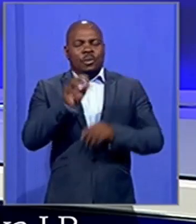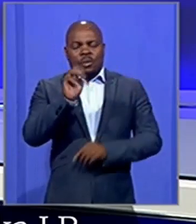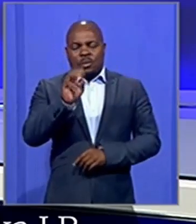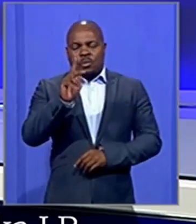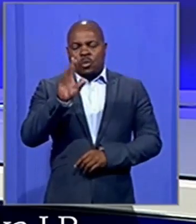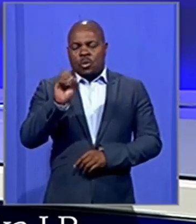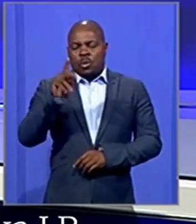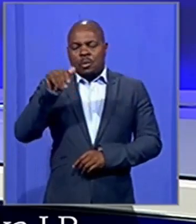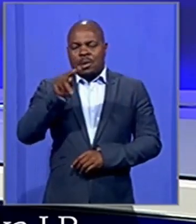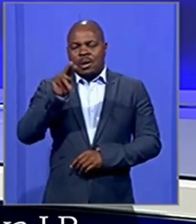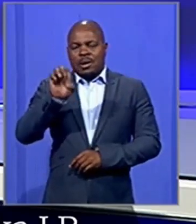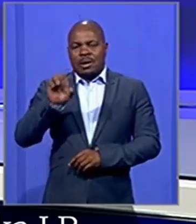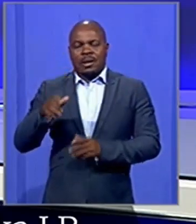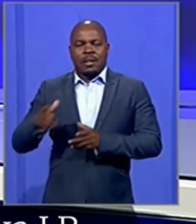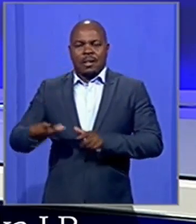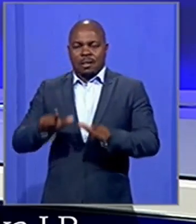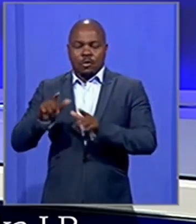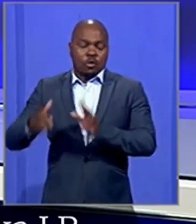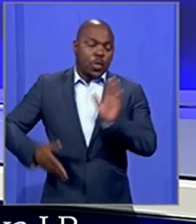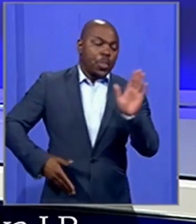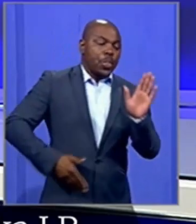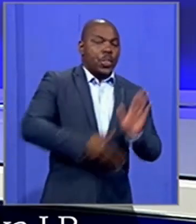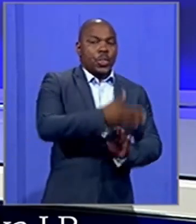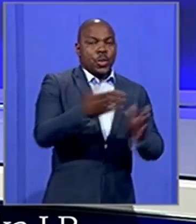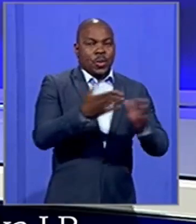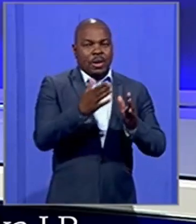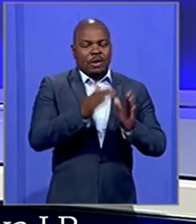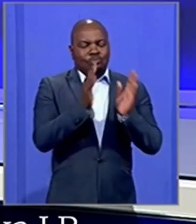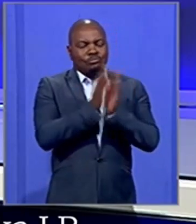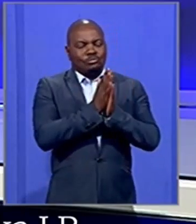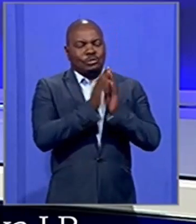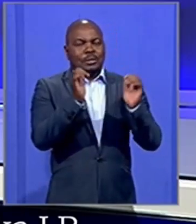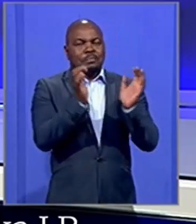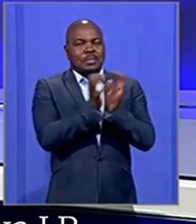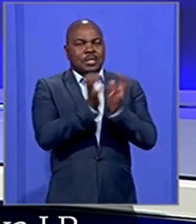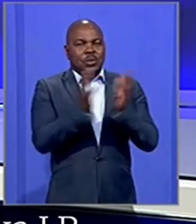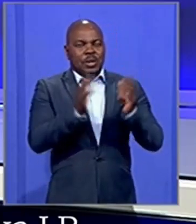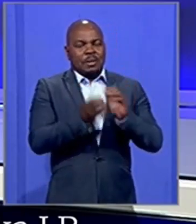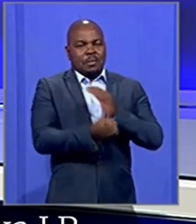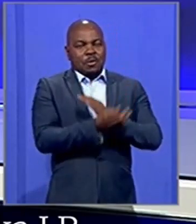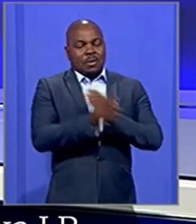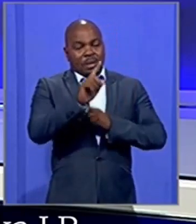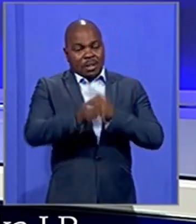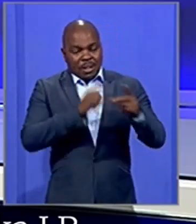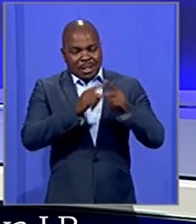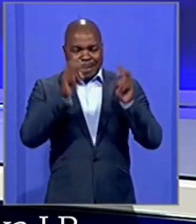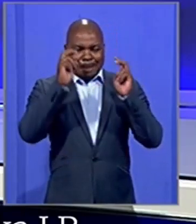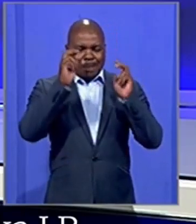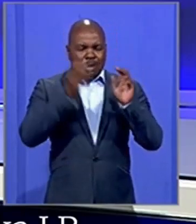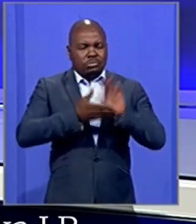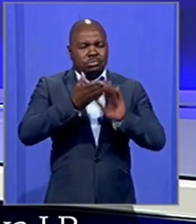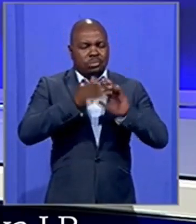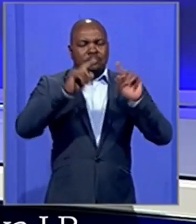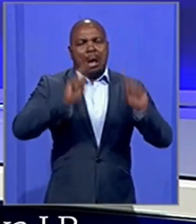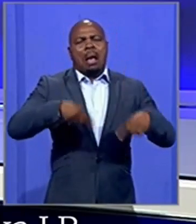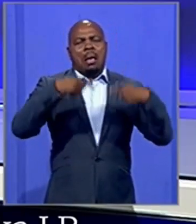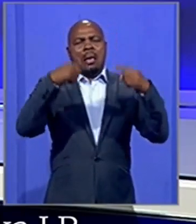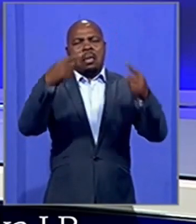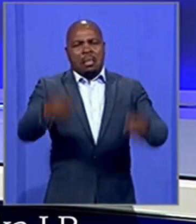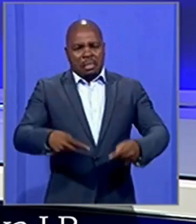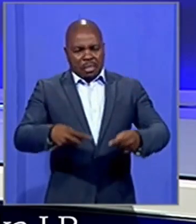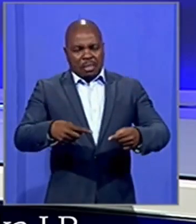ka Limpopo a lebile kopanong ya kereke ka Mpumalanga nakong ya ge bese ya bona e lahlegelwa ke taolo gomme